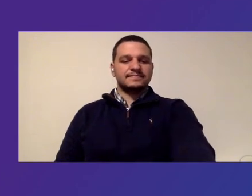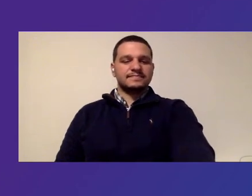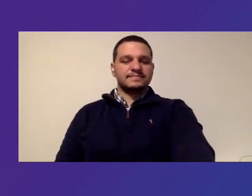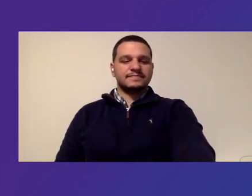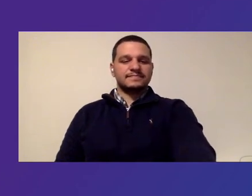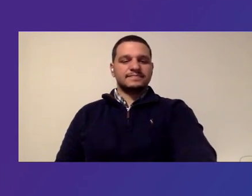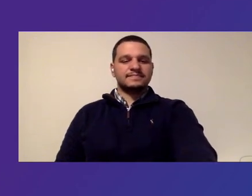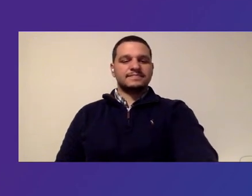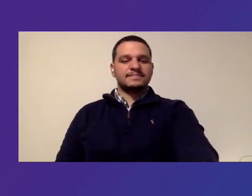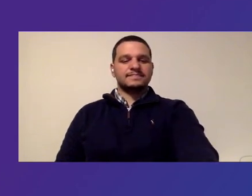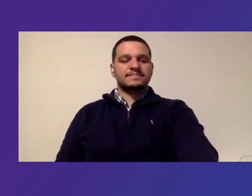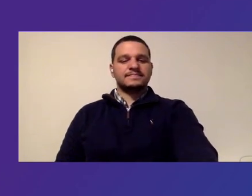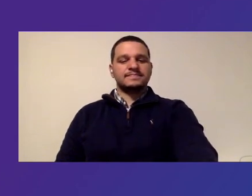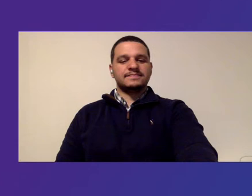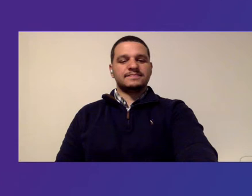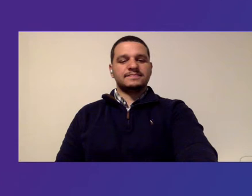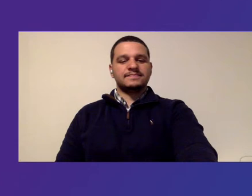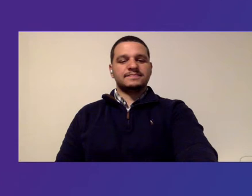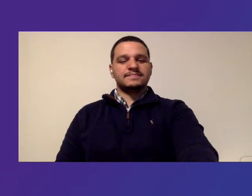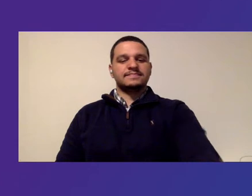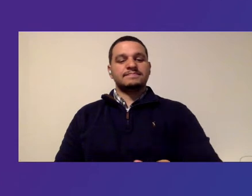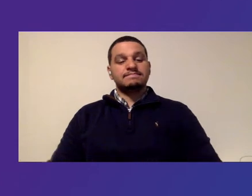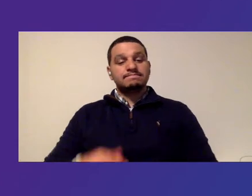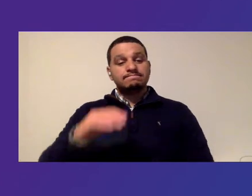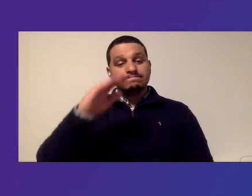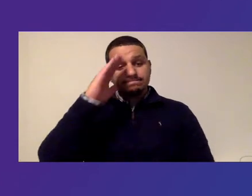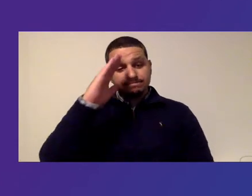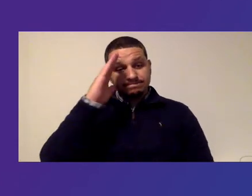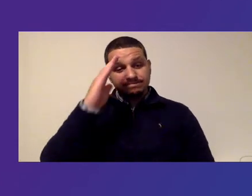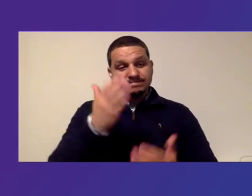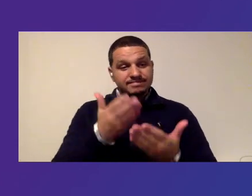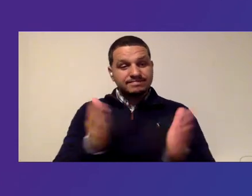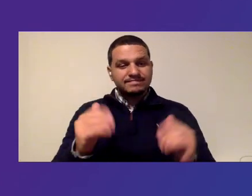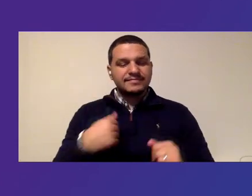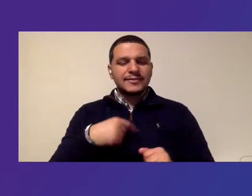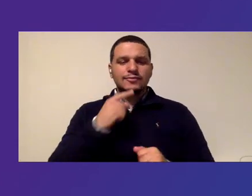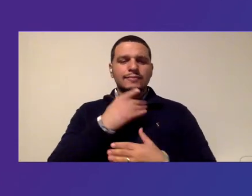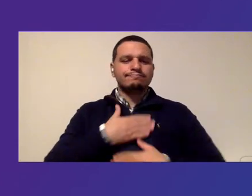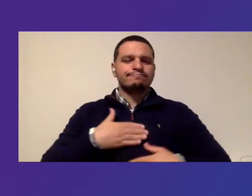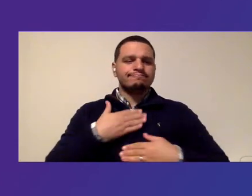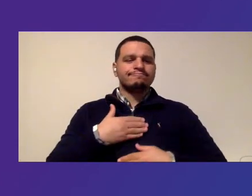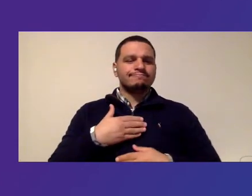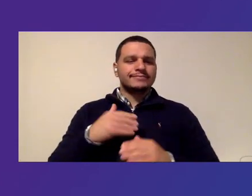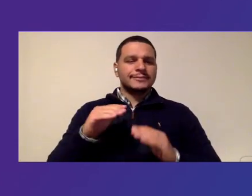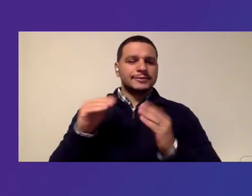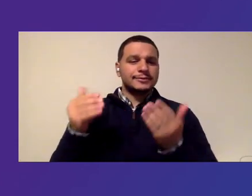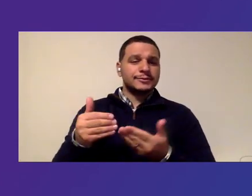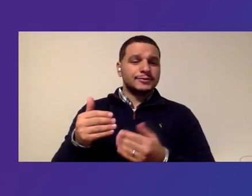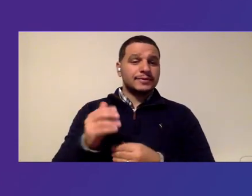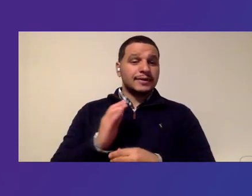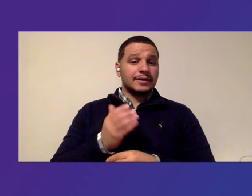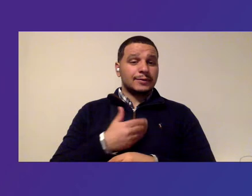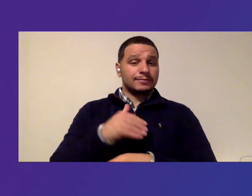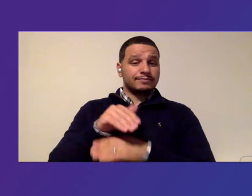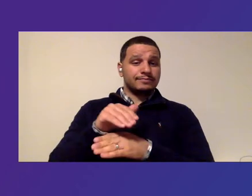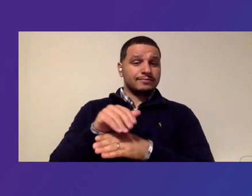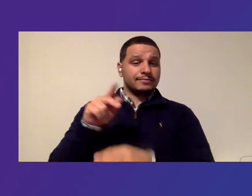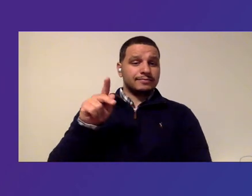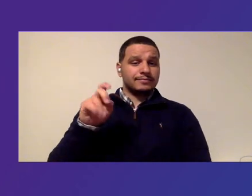Hello, everyone. I am so pleased to be able to introduce tonight's opening keynote